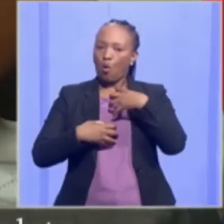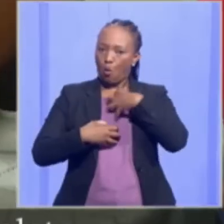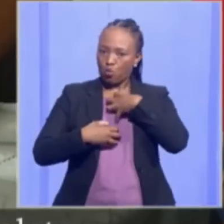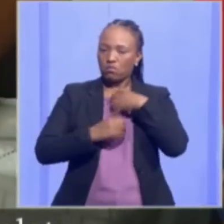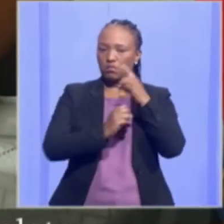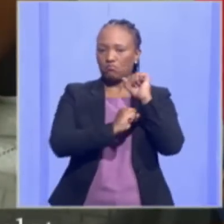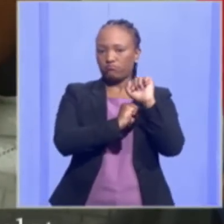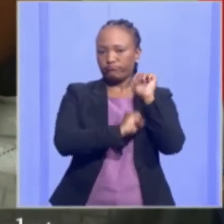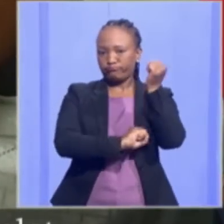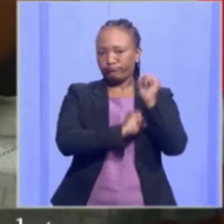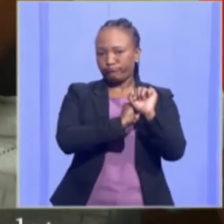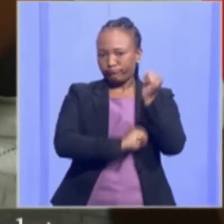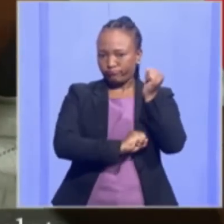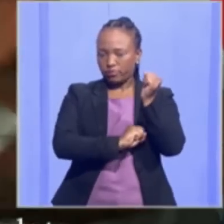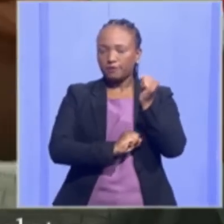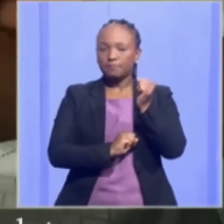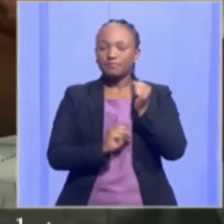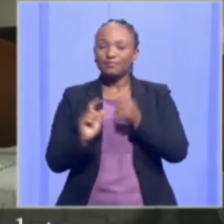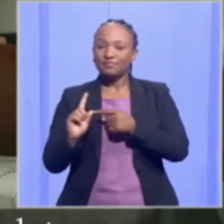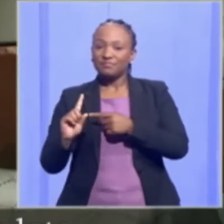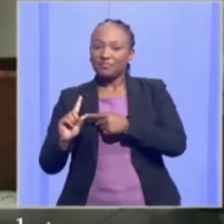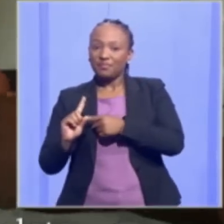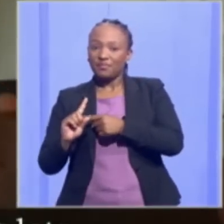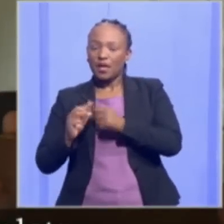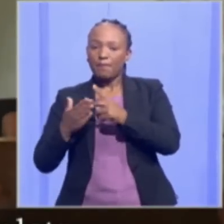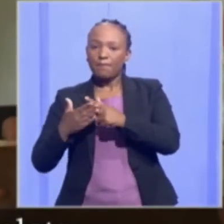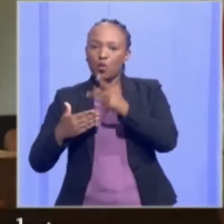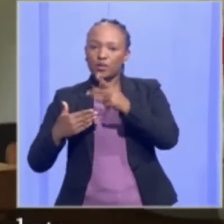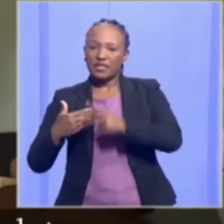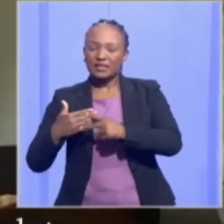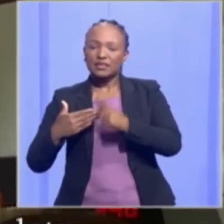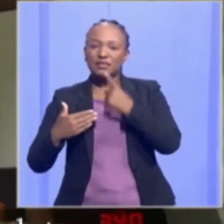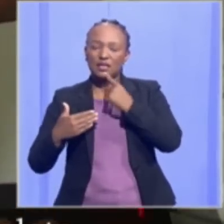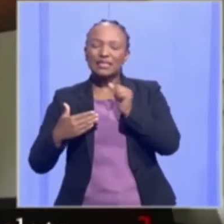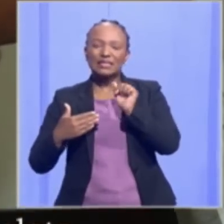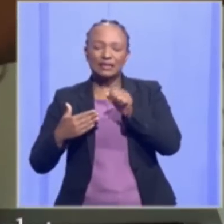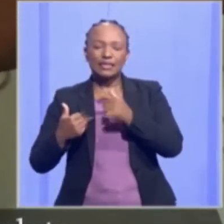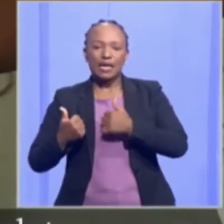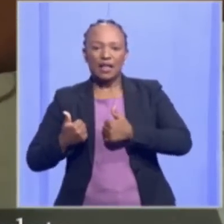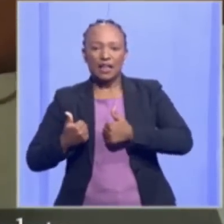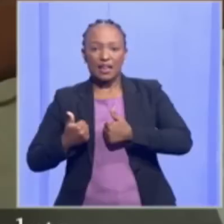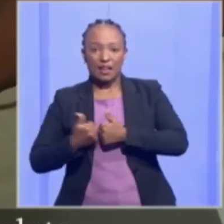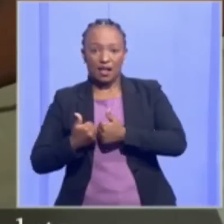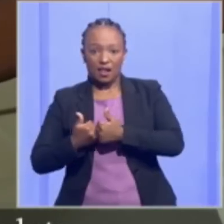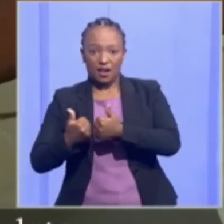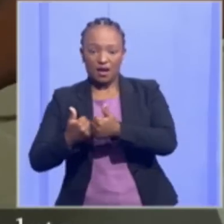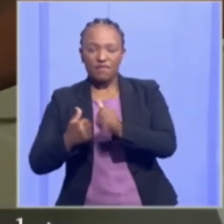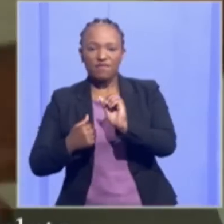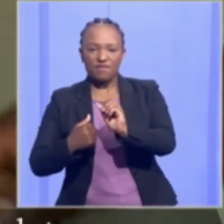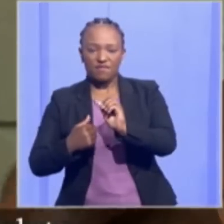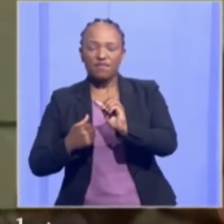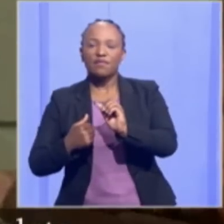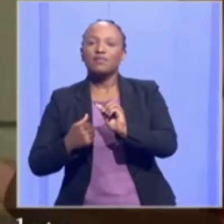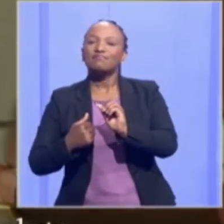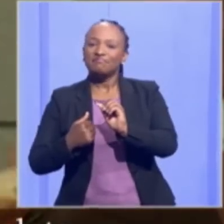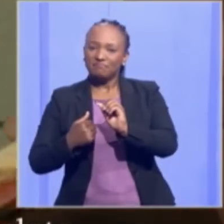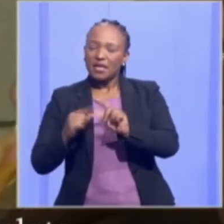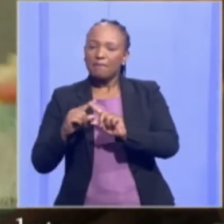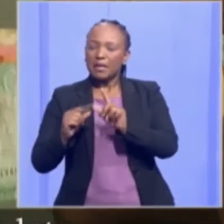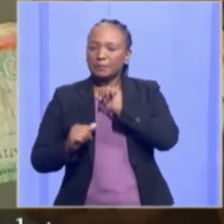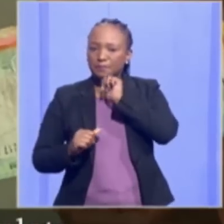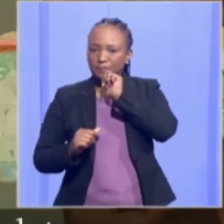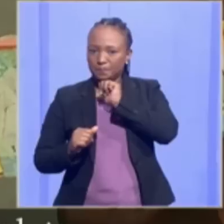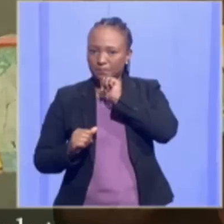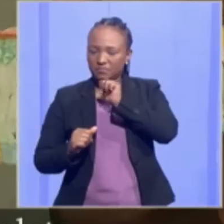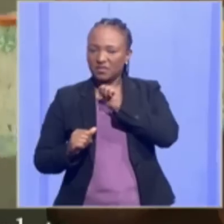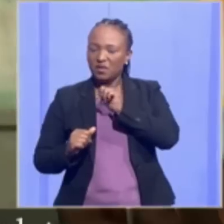machine. Chisimba o re projeke ya hae ile a tobana le diphephetso fela o ile a iphapanya dipuo tse monyamisang hore